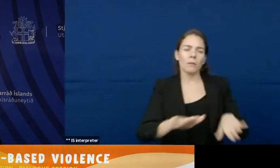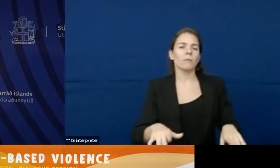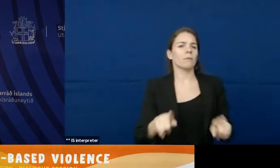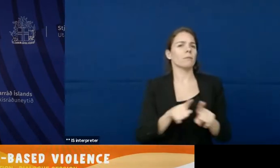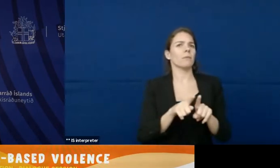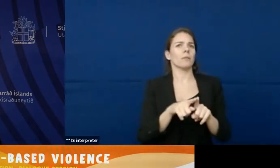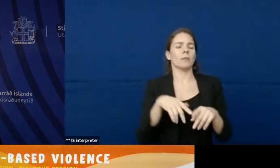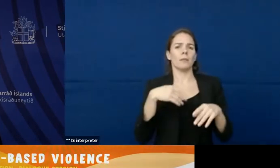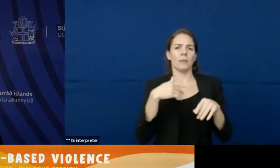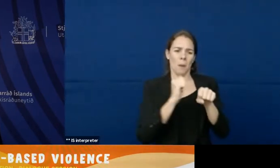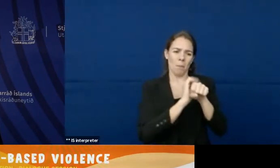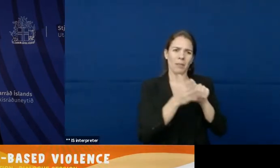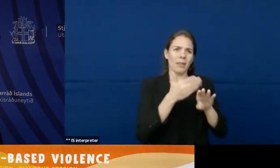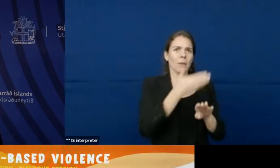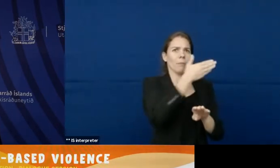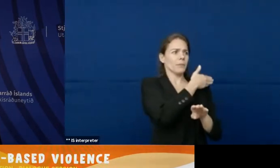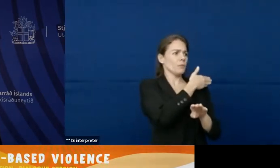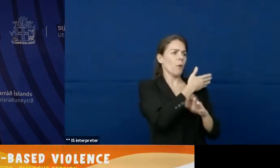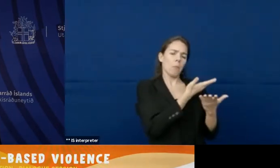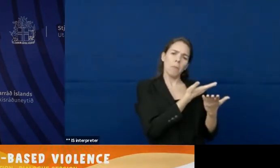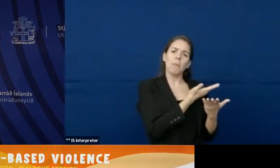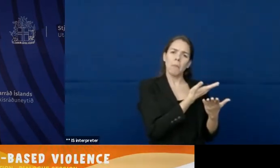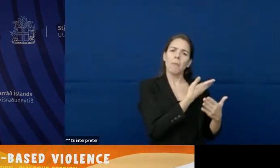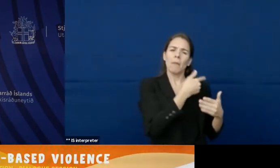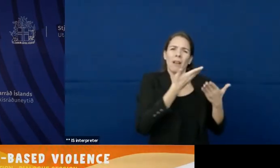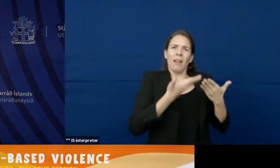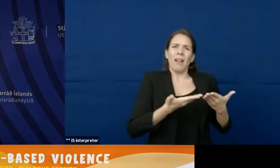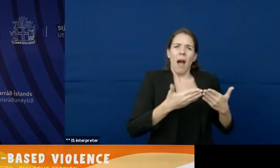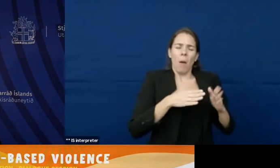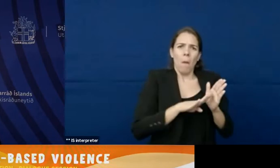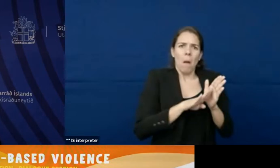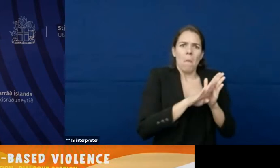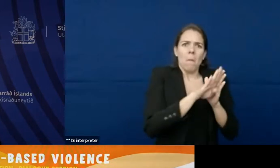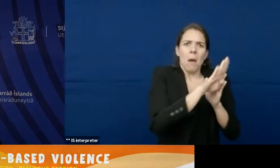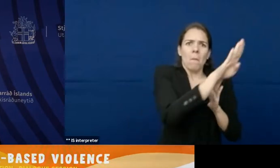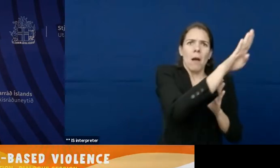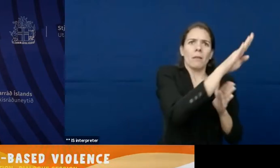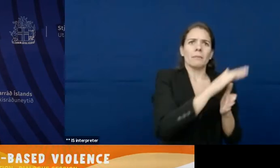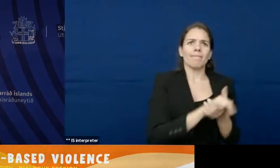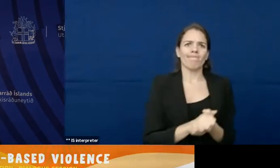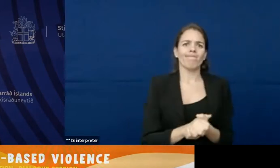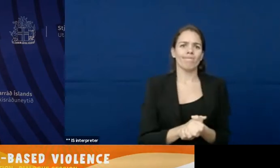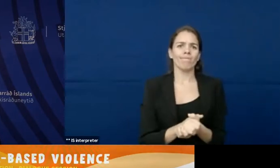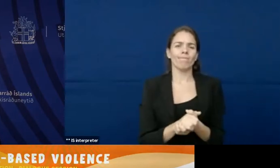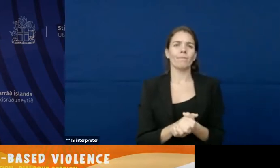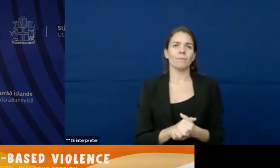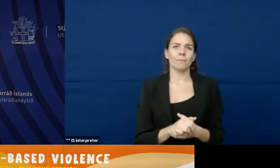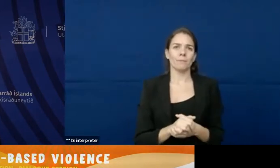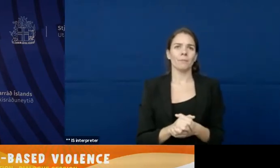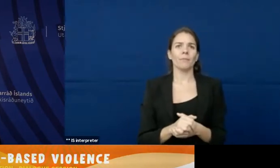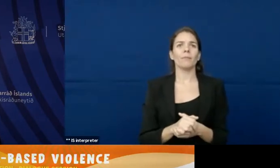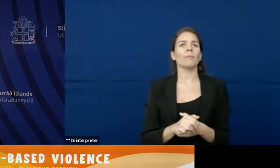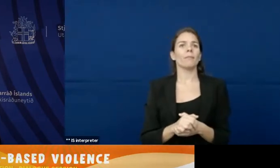for gender equality and accelerate progress. Precisely what generation equality is